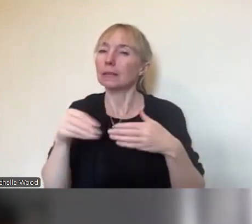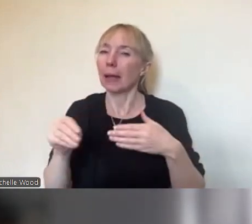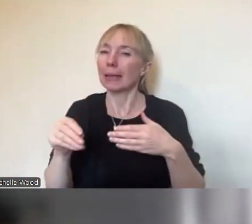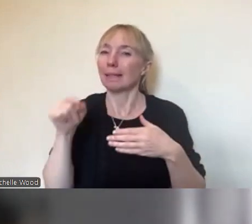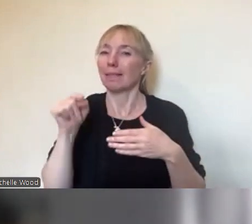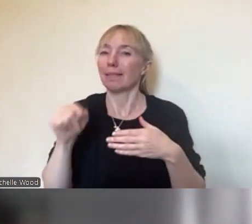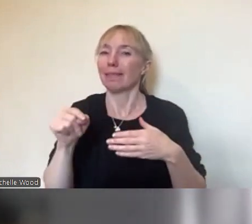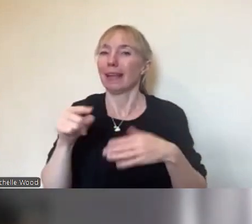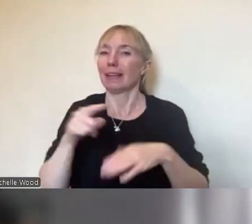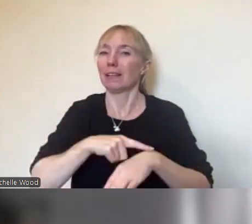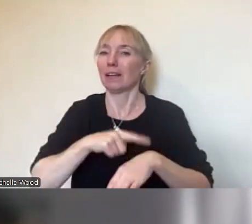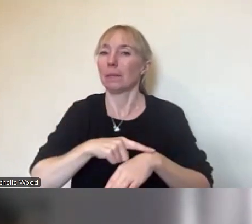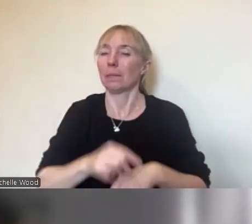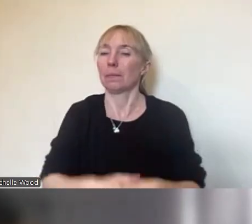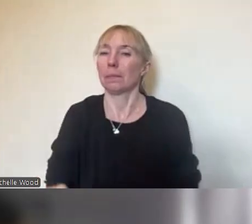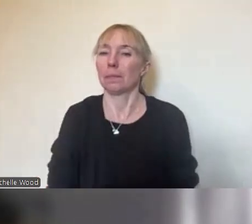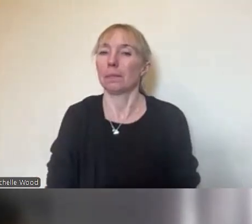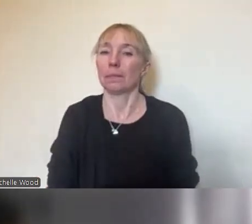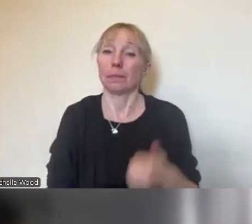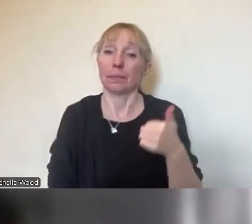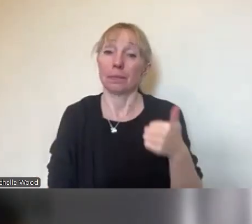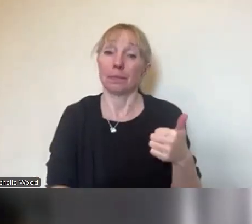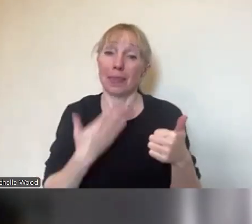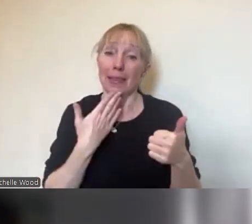point. Thank you.